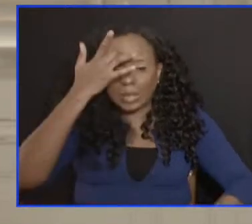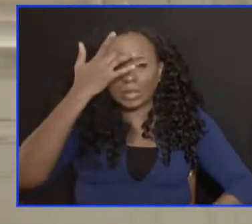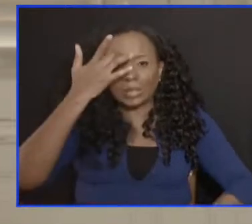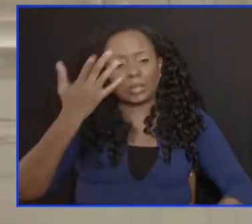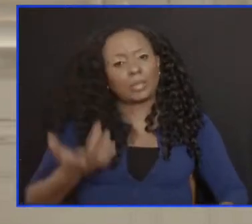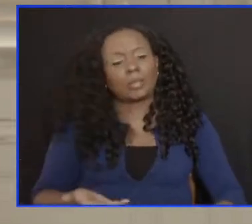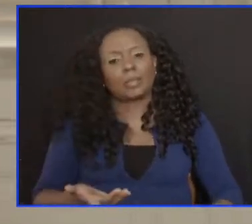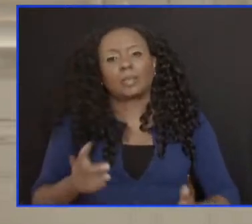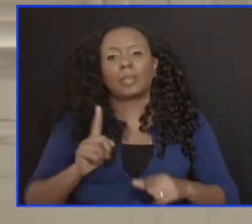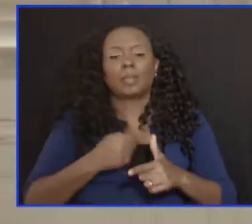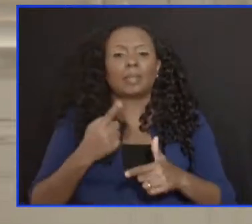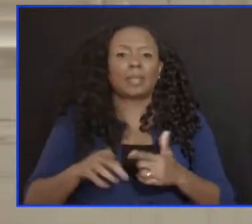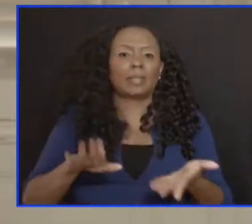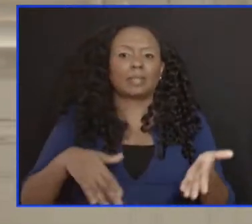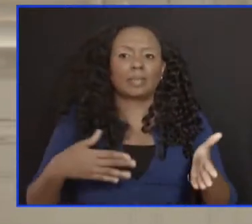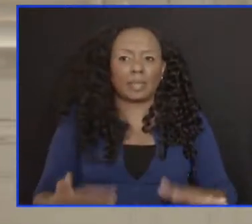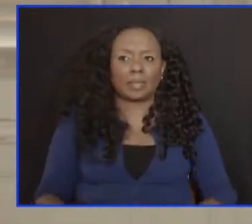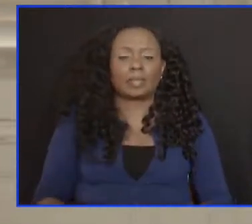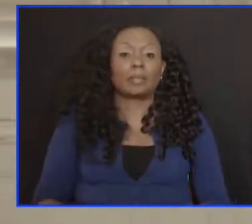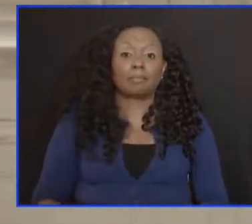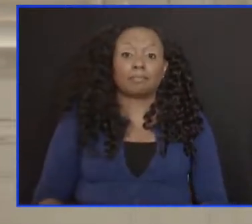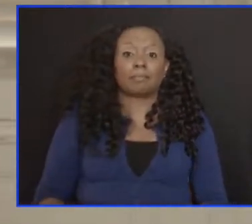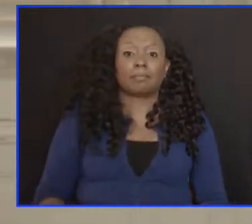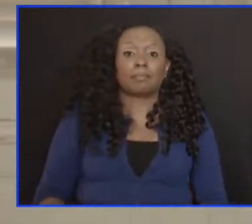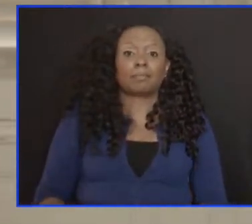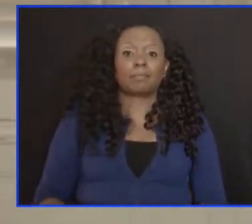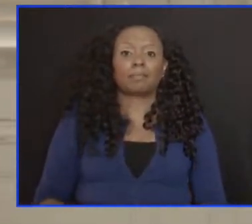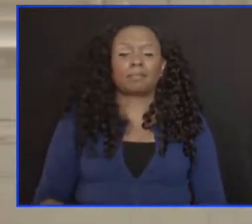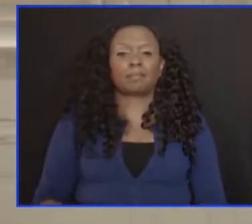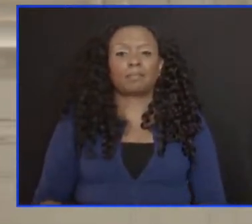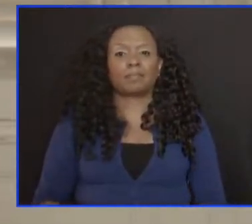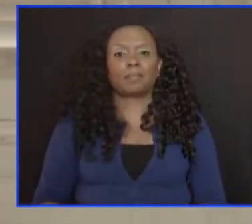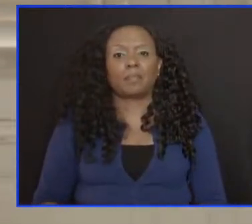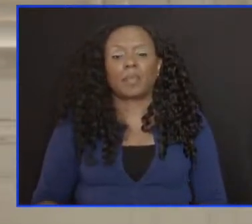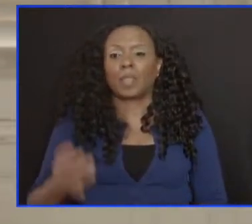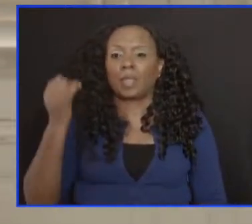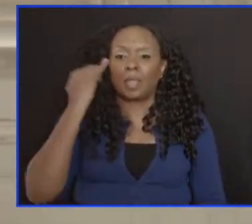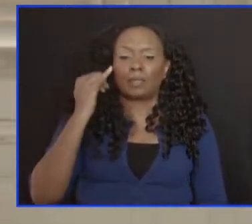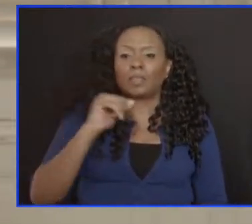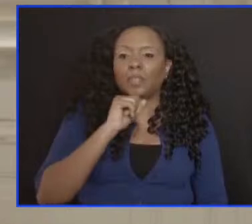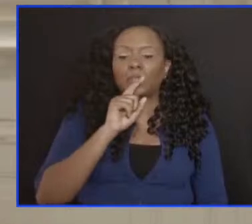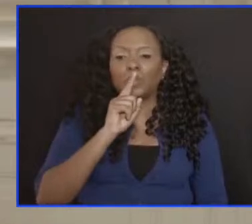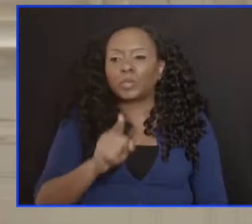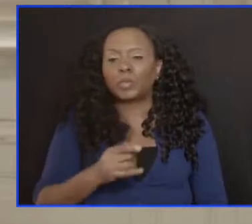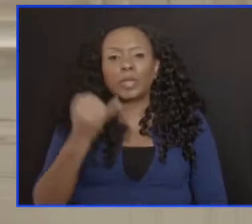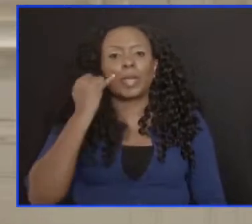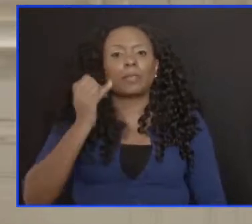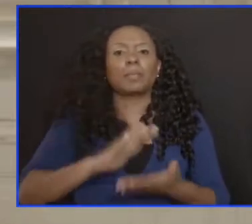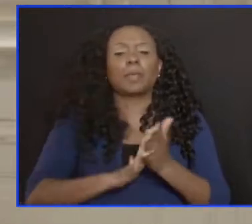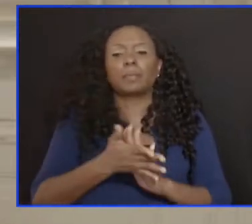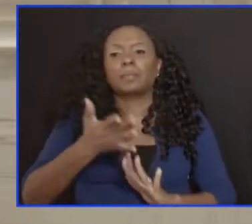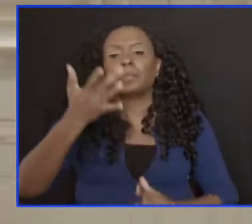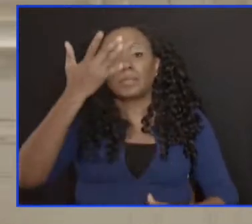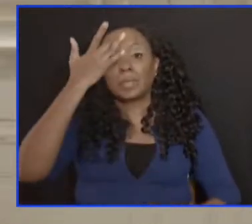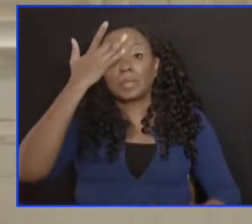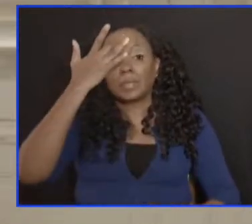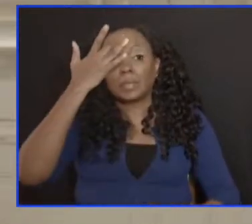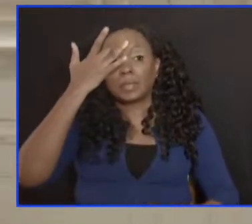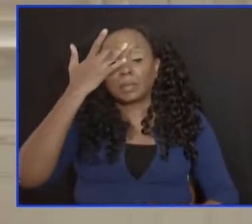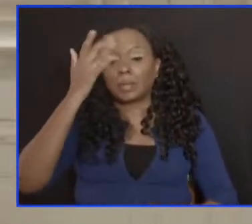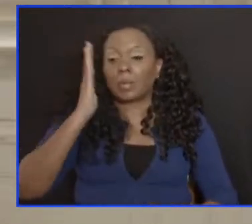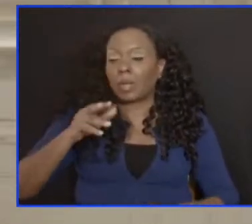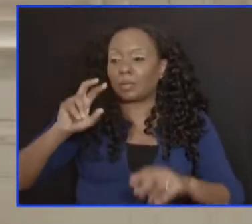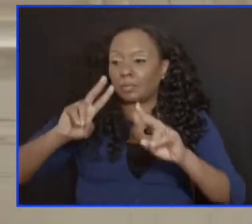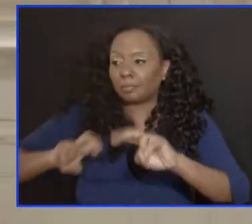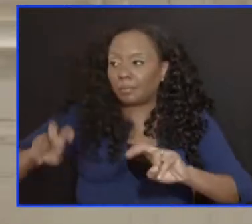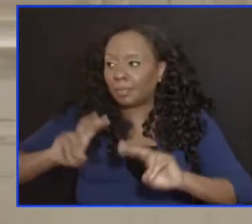these assessment sites. If there's anyone is unsure, get them assessed. We'll do what we need to do. If they need IV